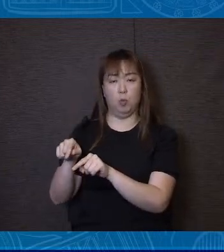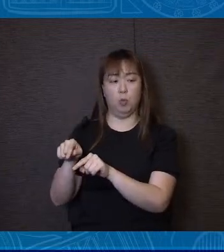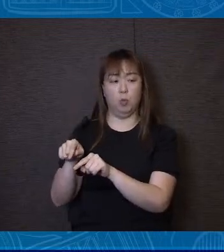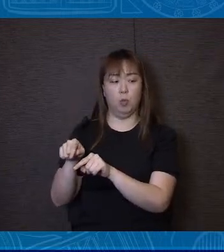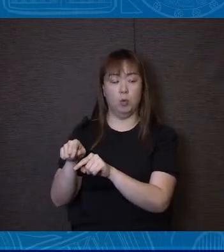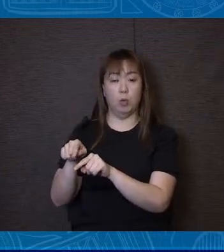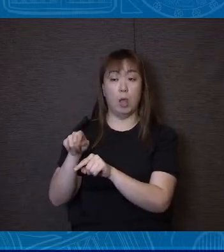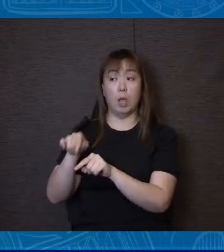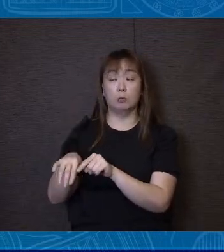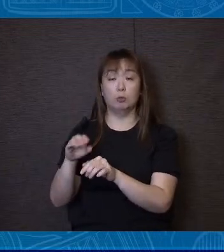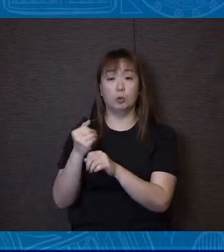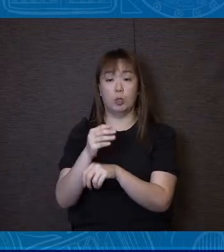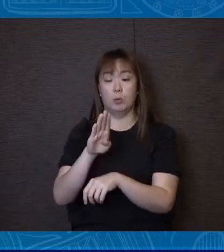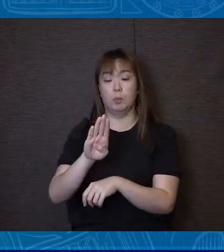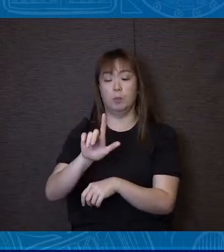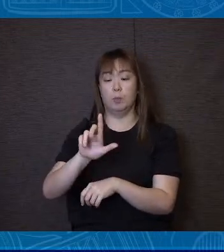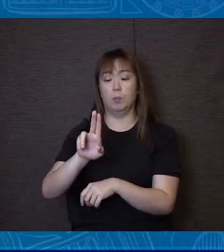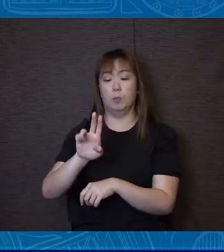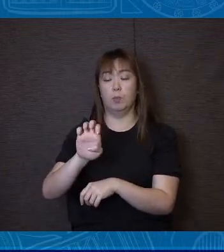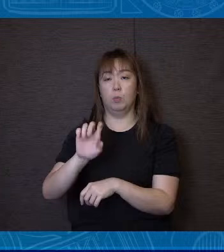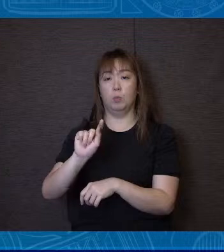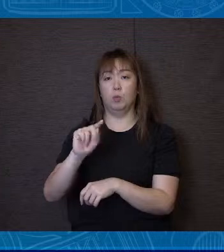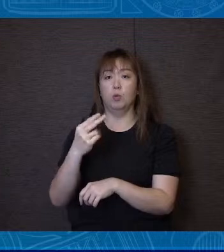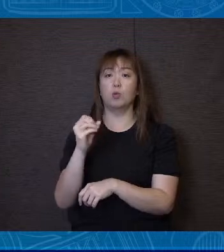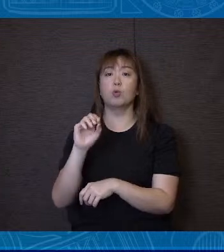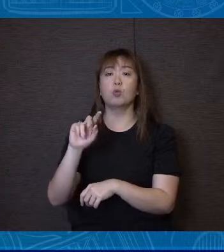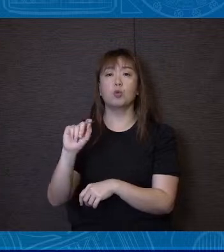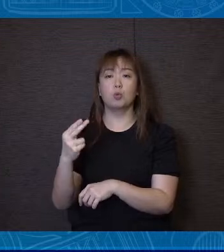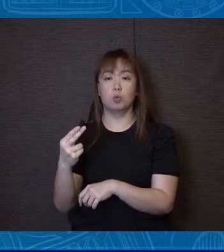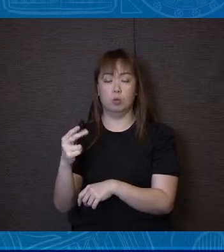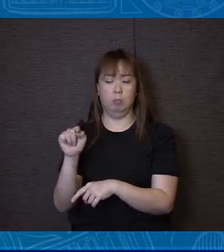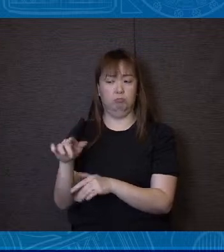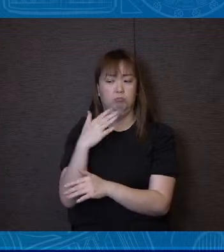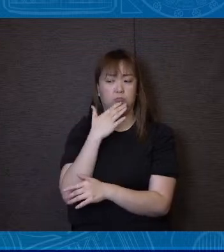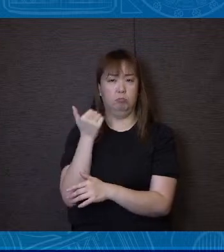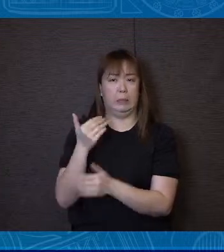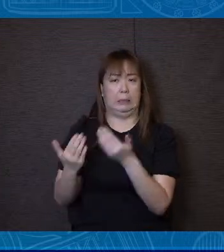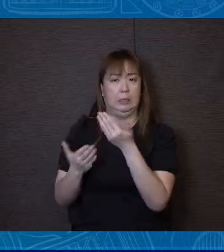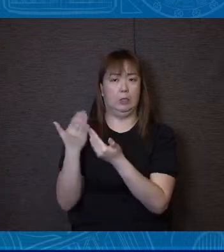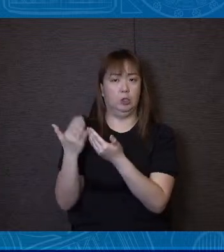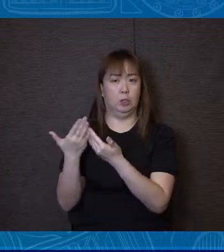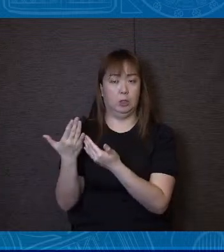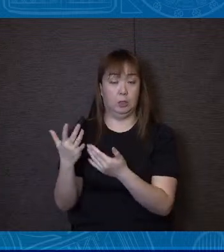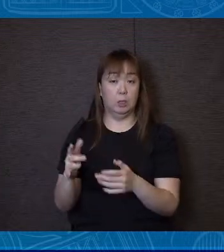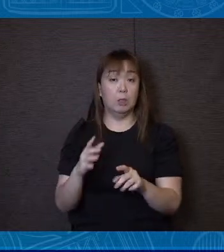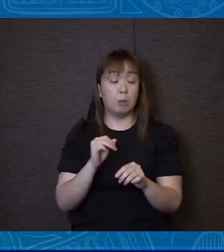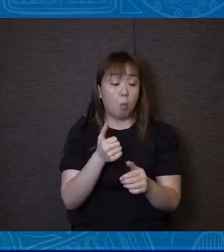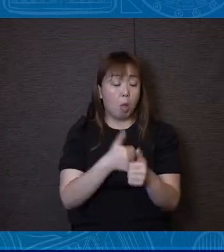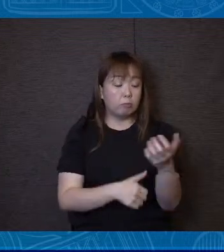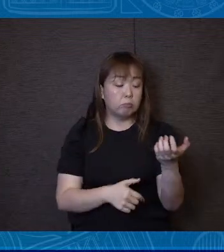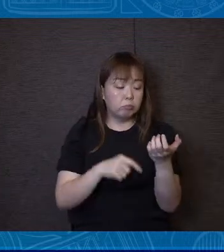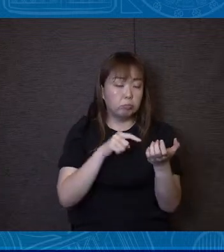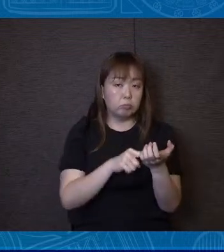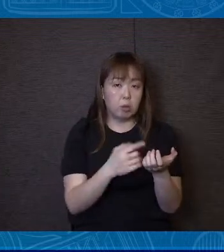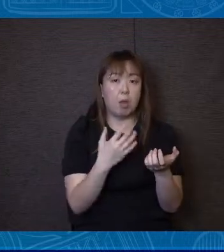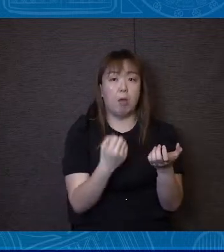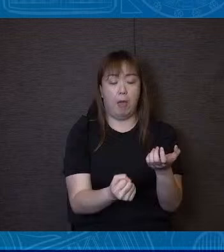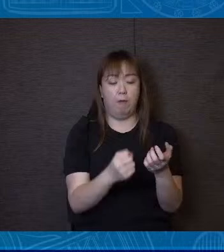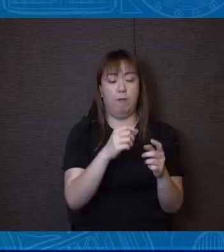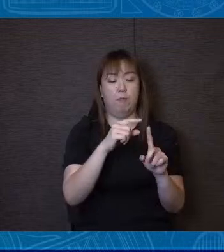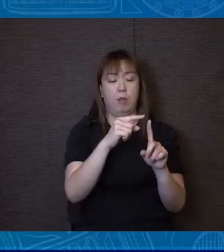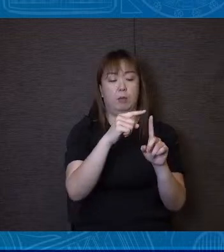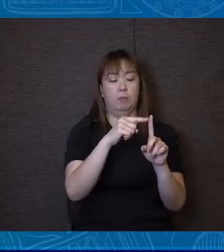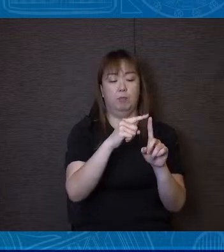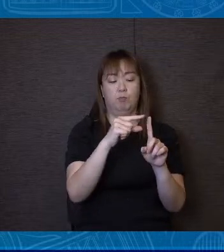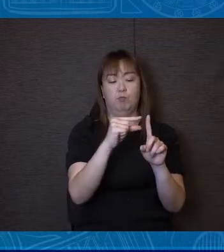Bluetooth becomes reality, then it's even more better because then you can have Bluetooth on every handset, regardless it's not a smartphone,